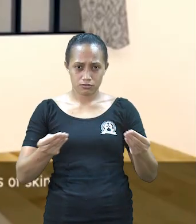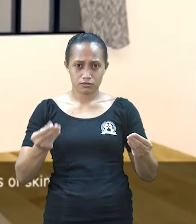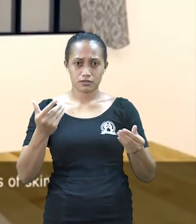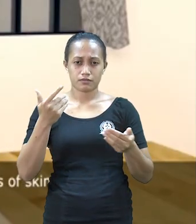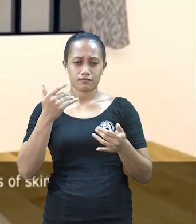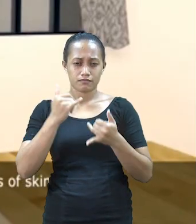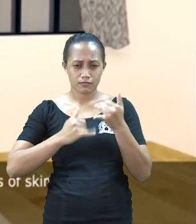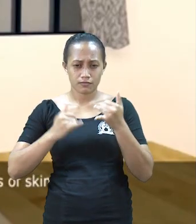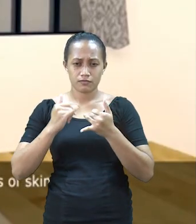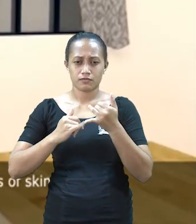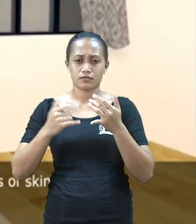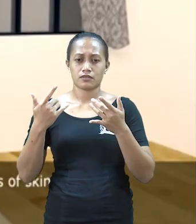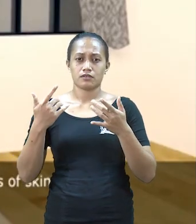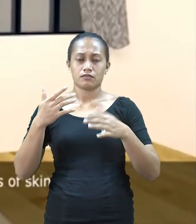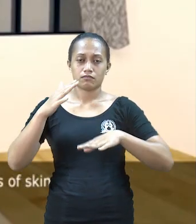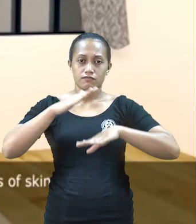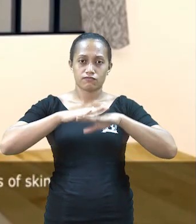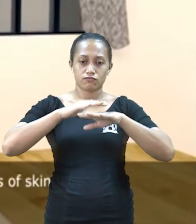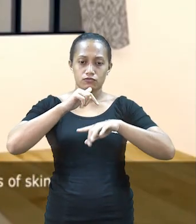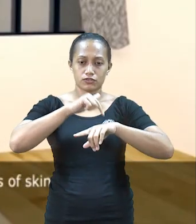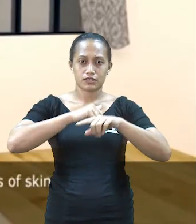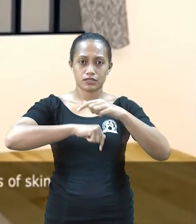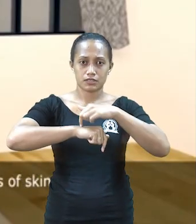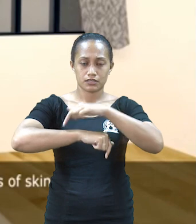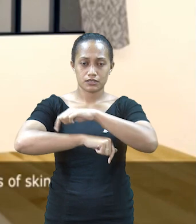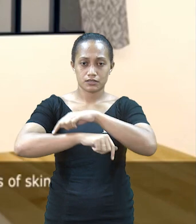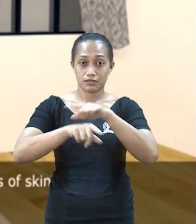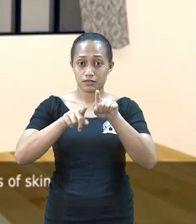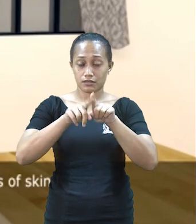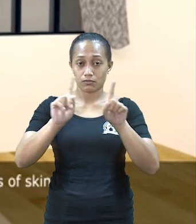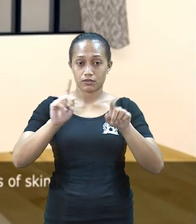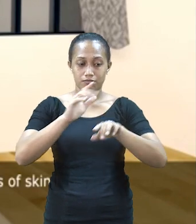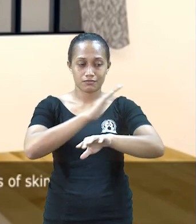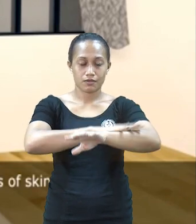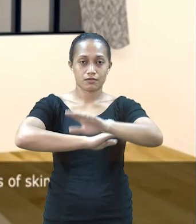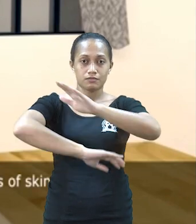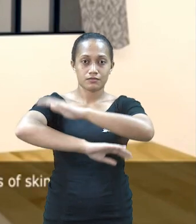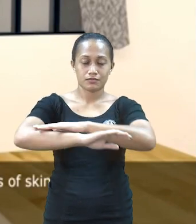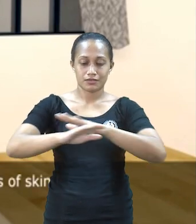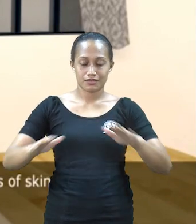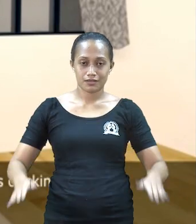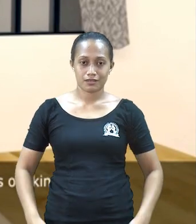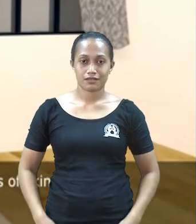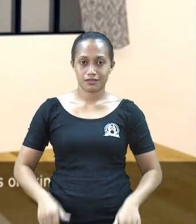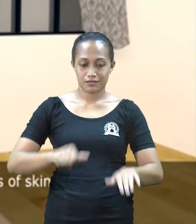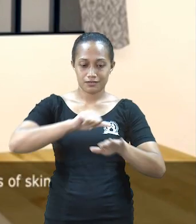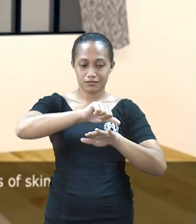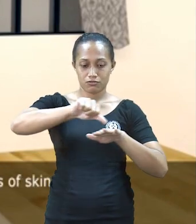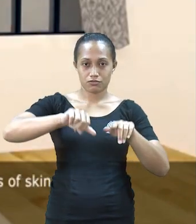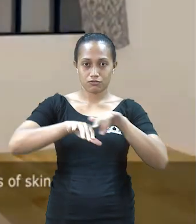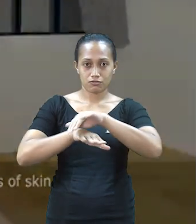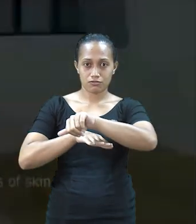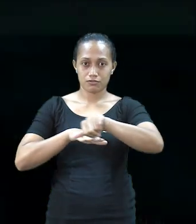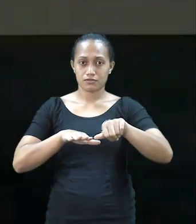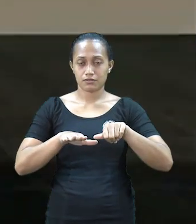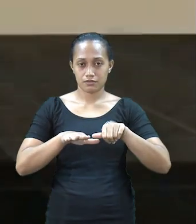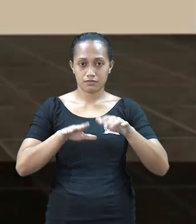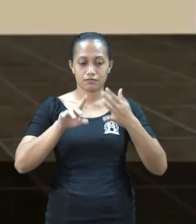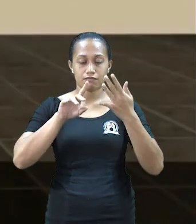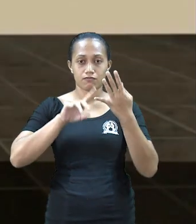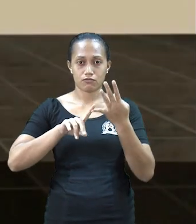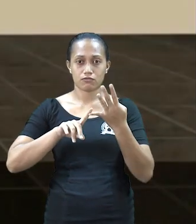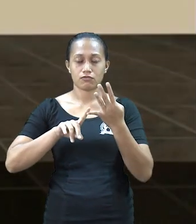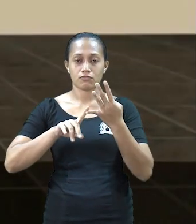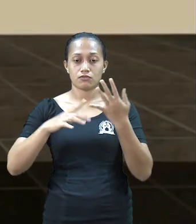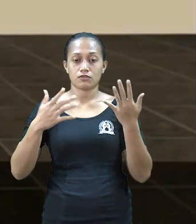of various clefts and folds of skin like arms, legs and toes.